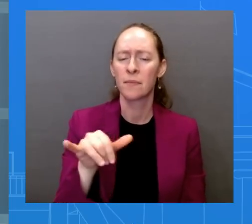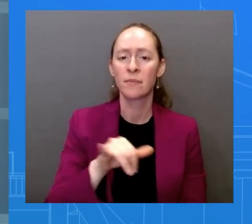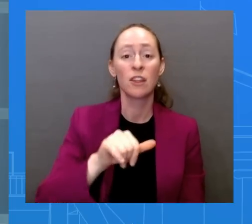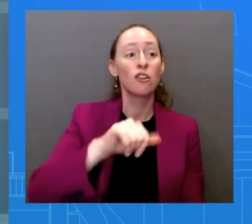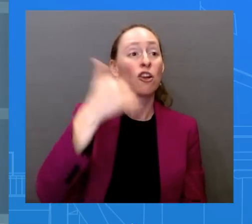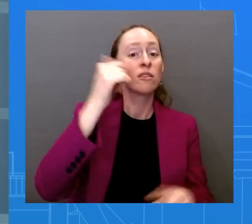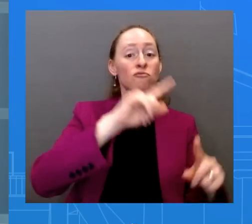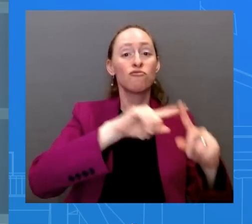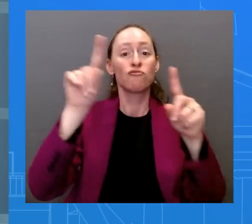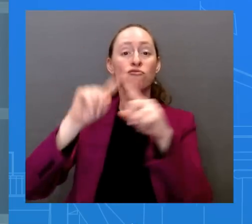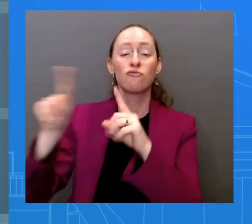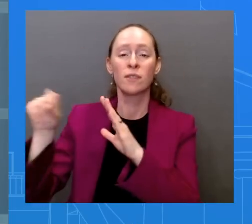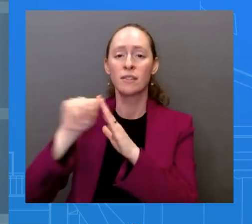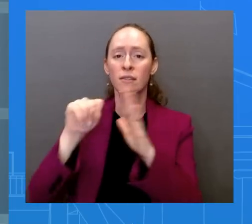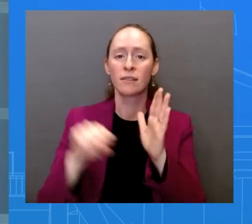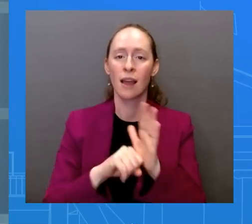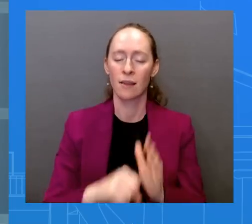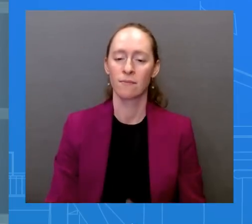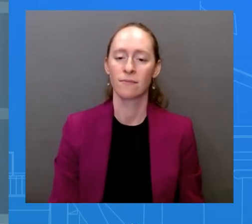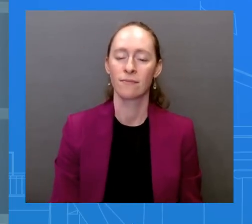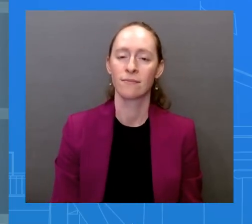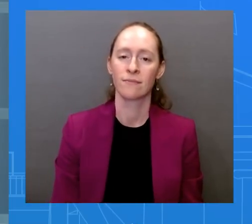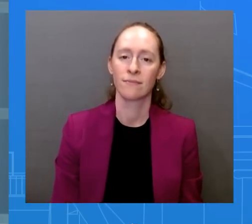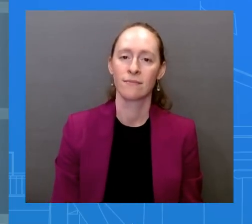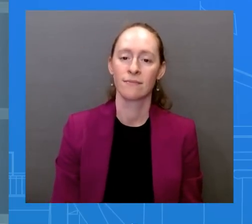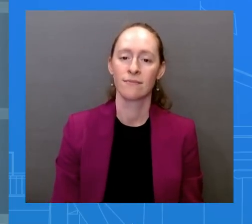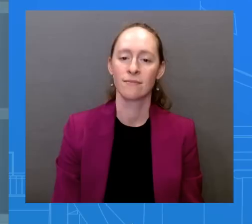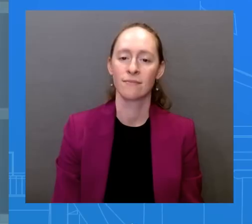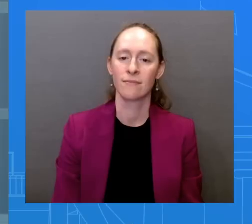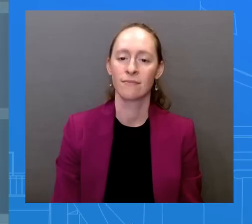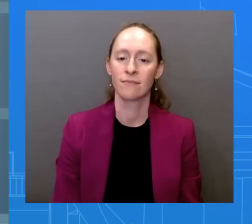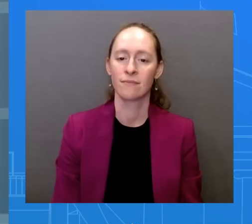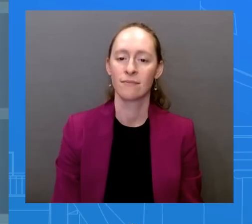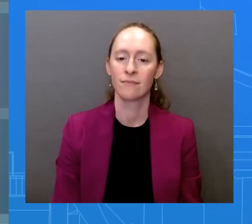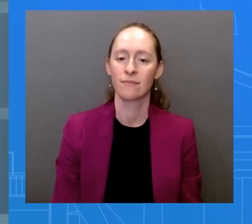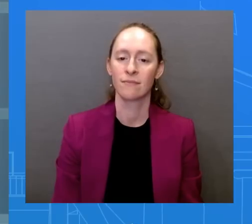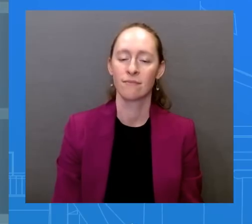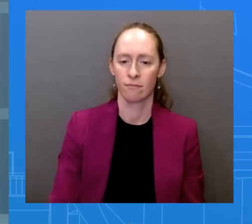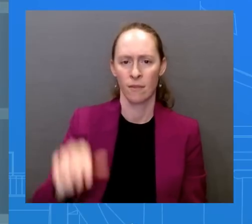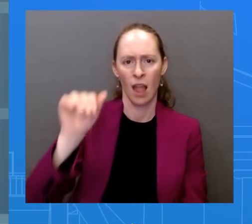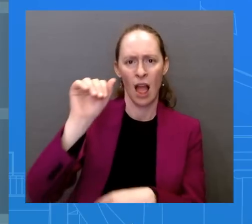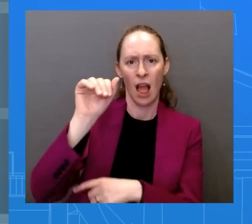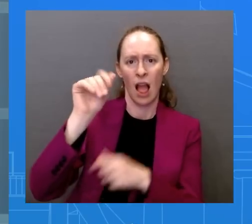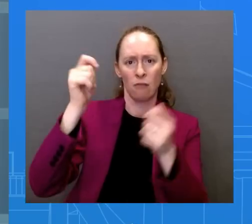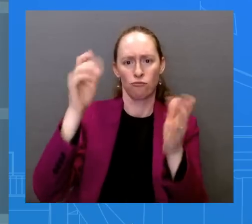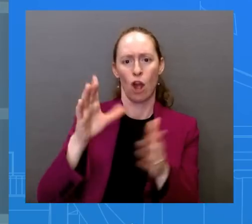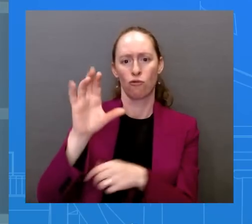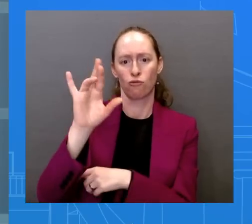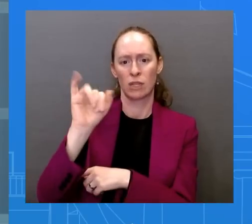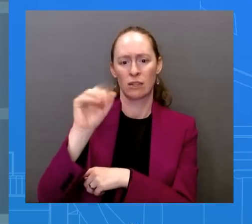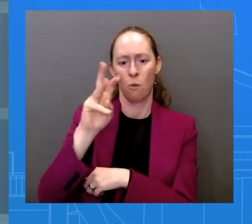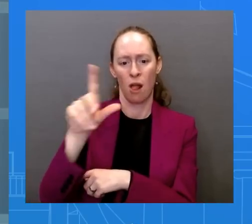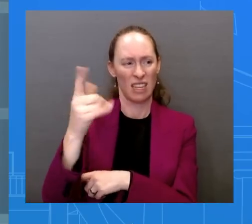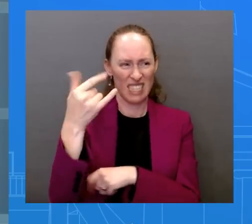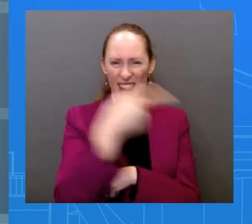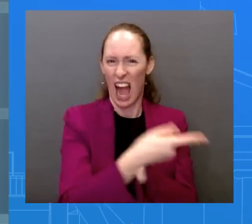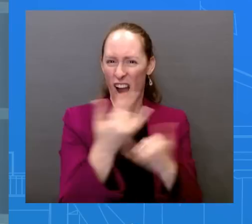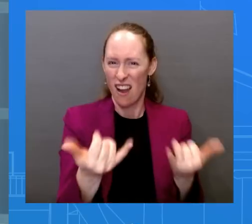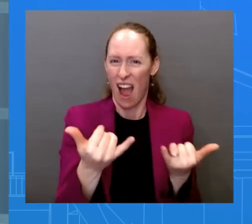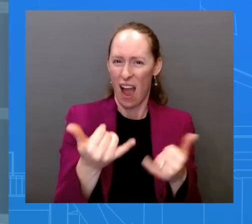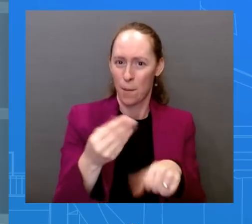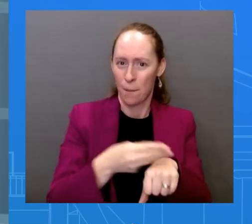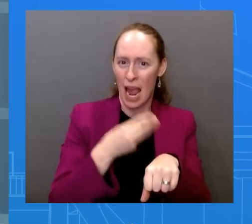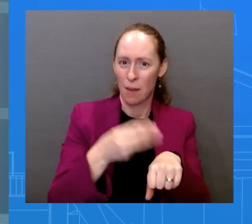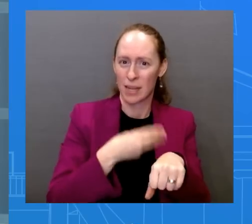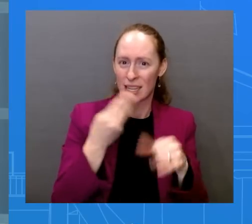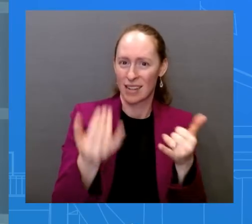Administrator Criswell will be here tomorrow. She is in Miami as we speak as I speak currently, and she'll